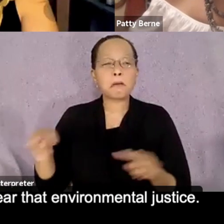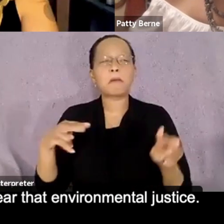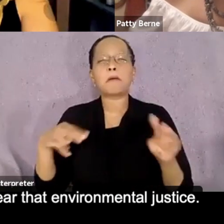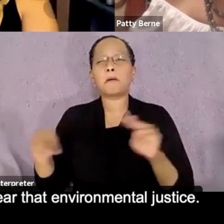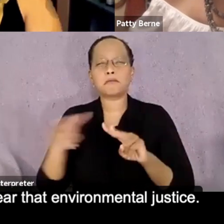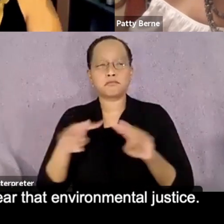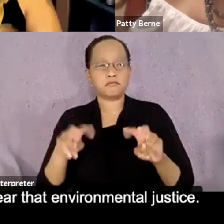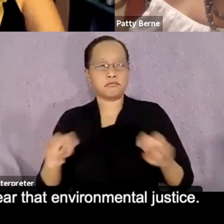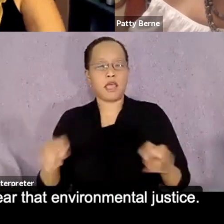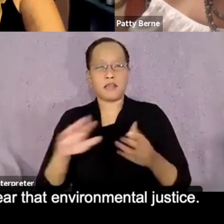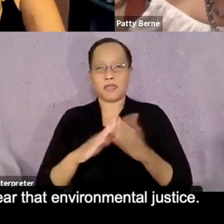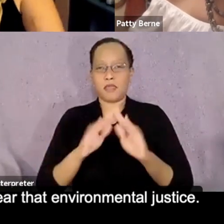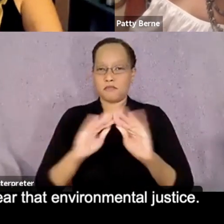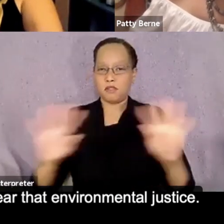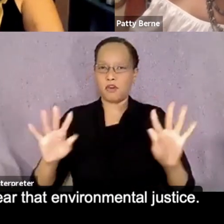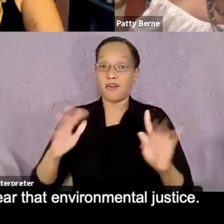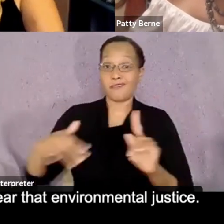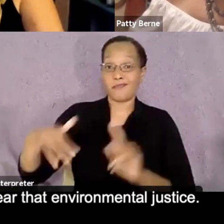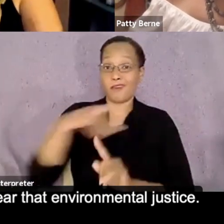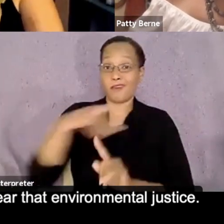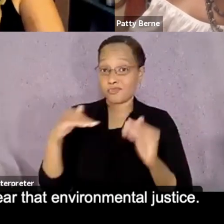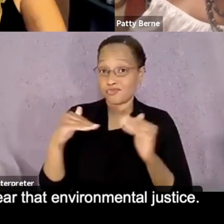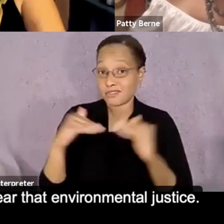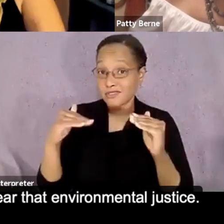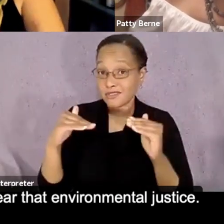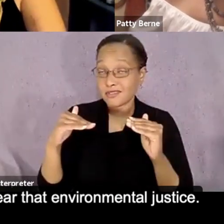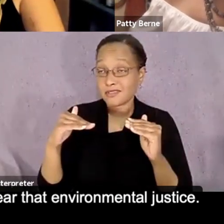that environmental justice